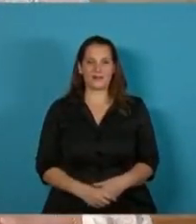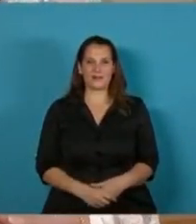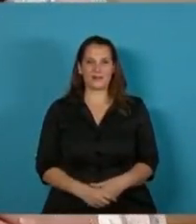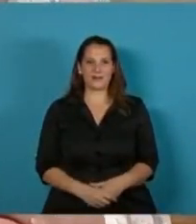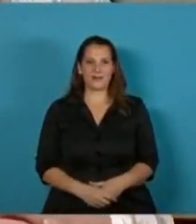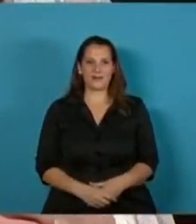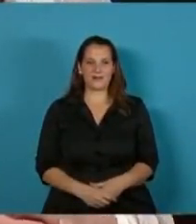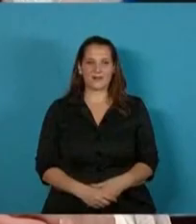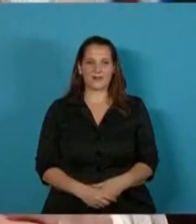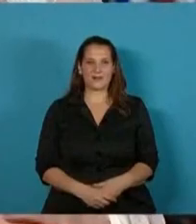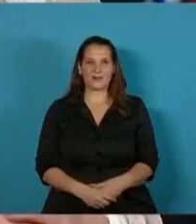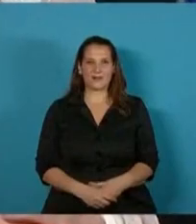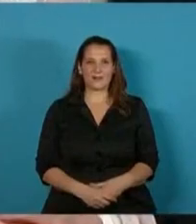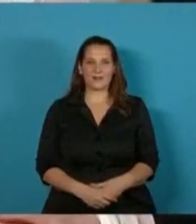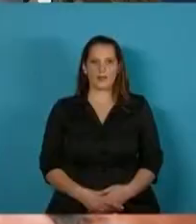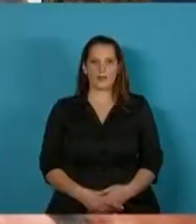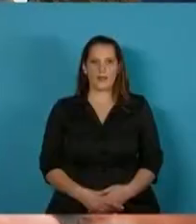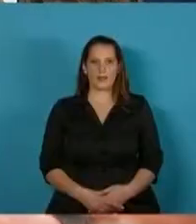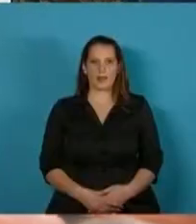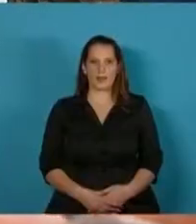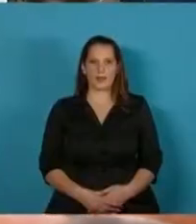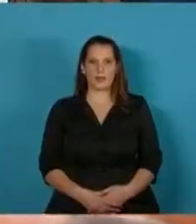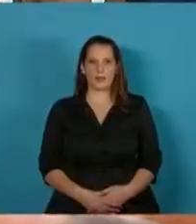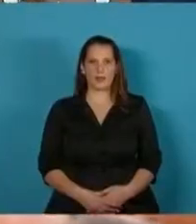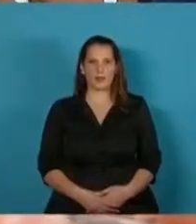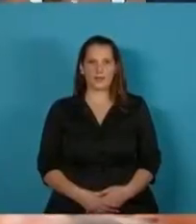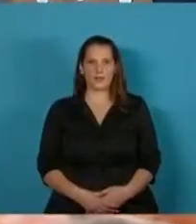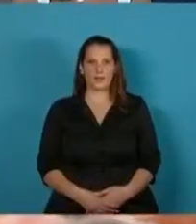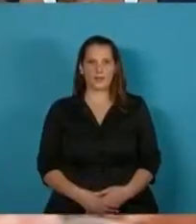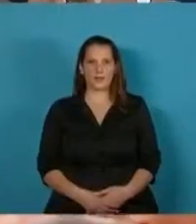candidate who could support her continued aspirations for high office.